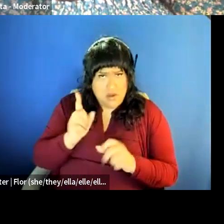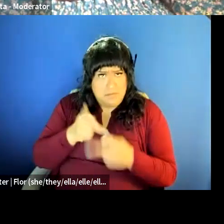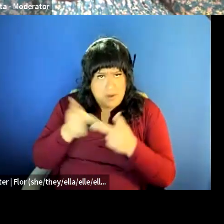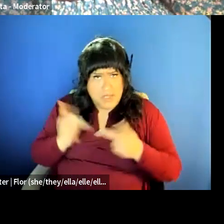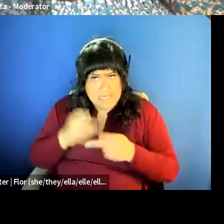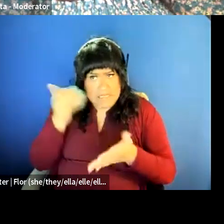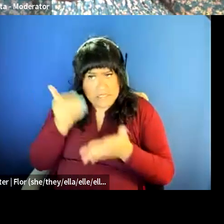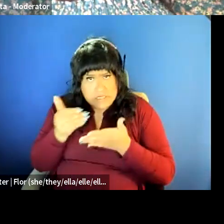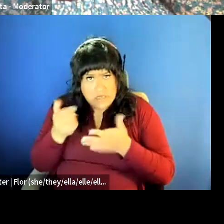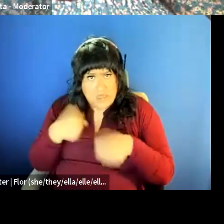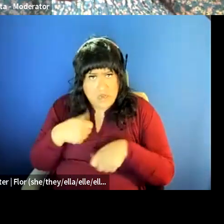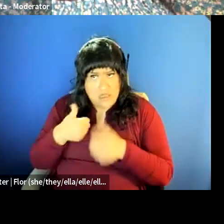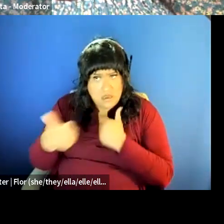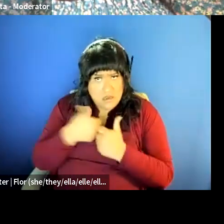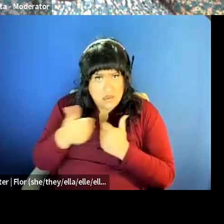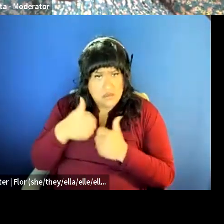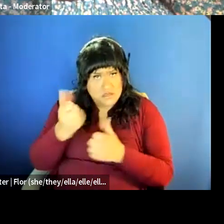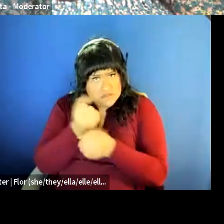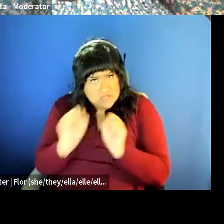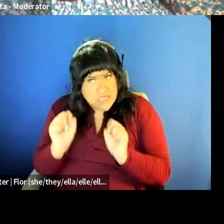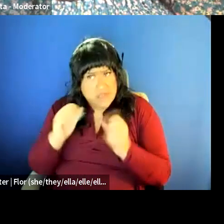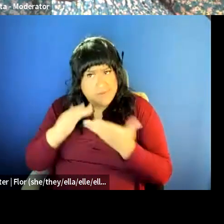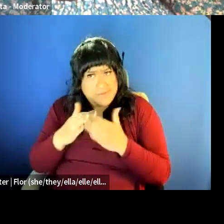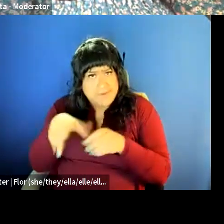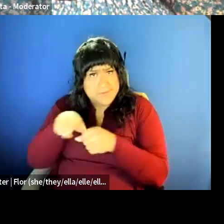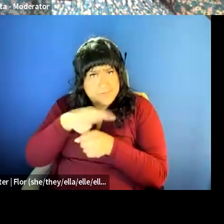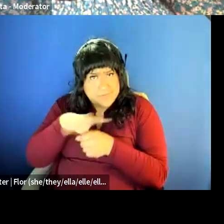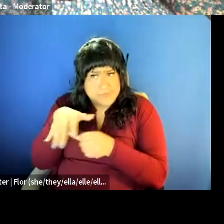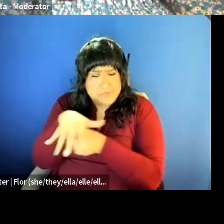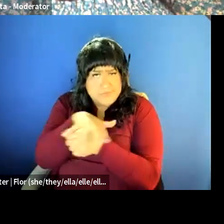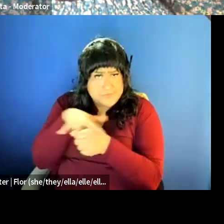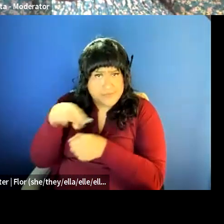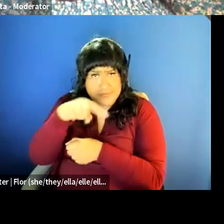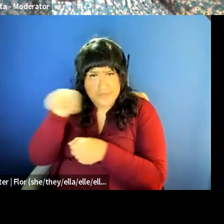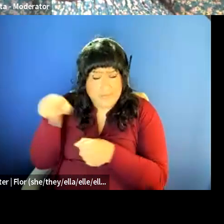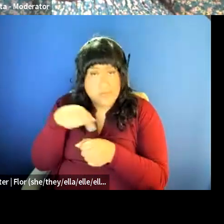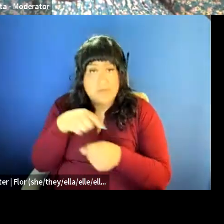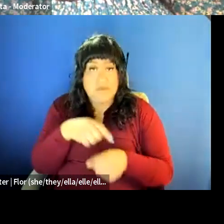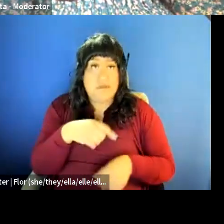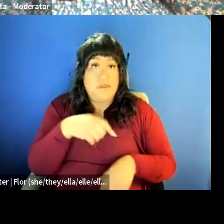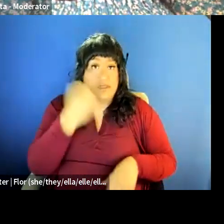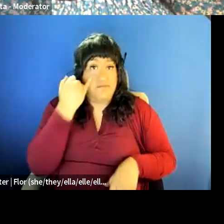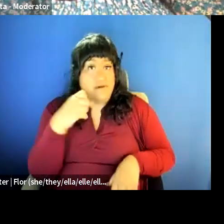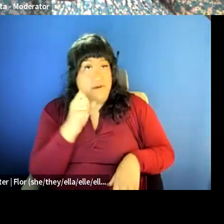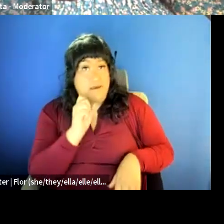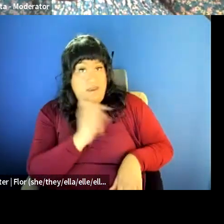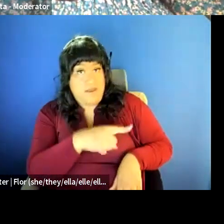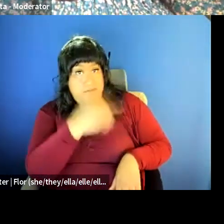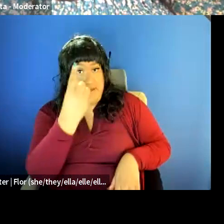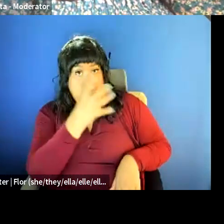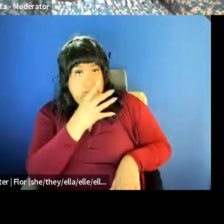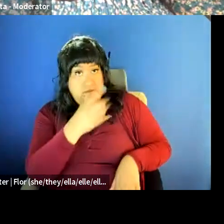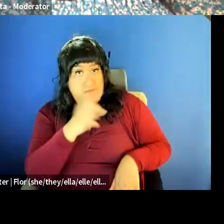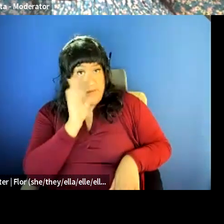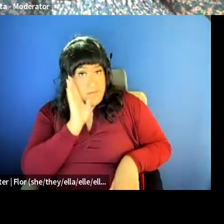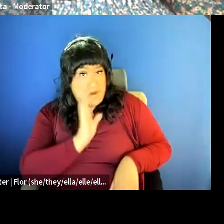transportation? You know, is it safe, community, all of that. But unhoused women, Black and brown women, don't get that thing. Or if they